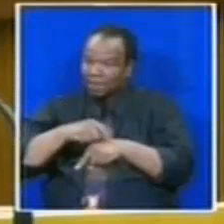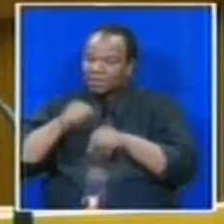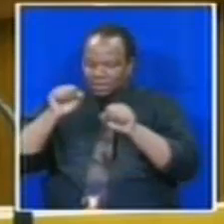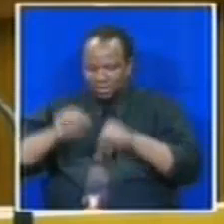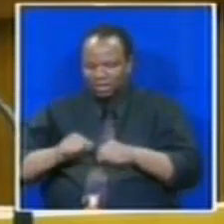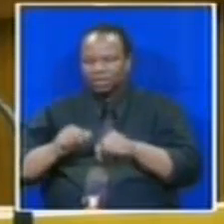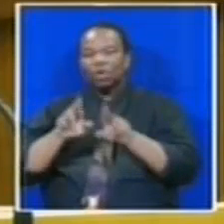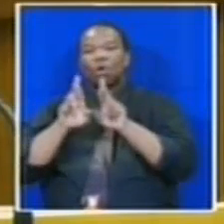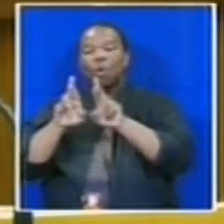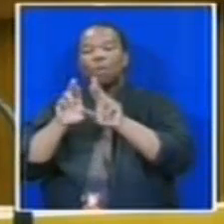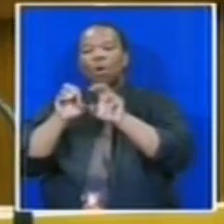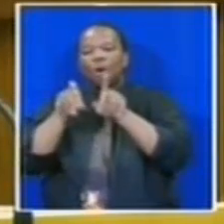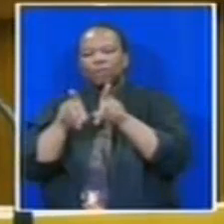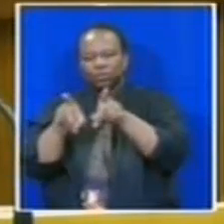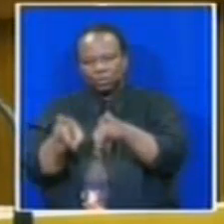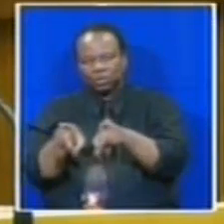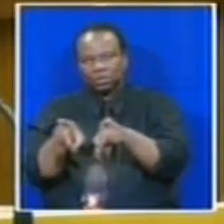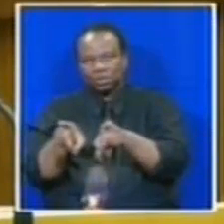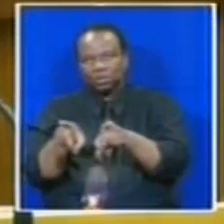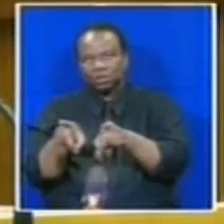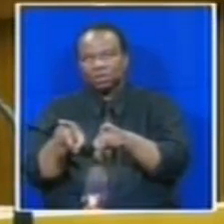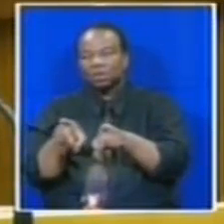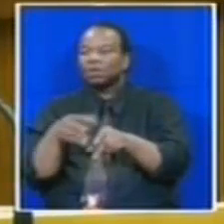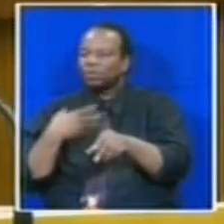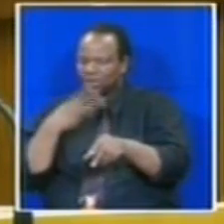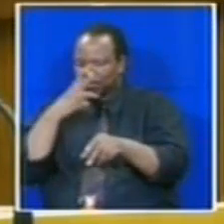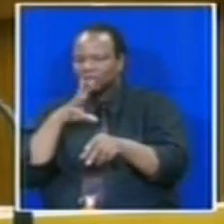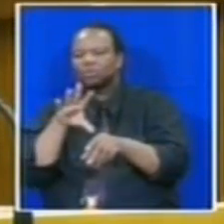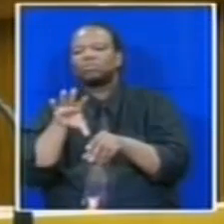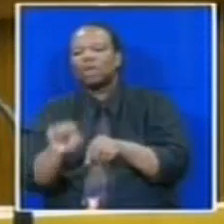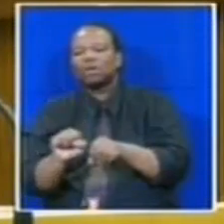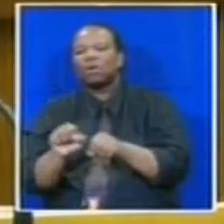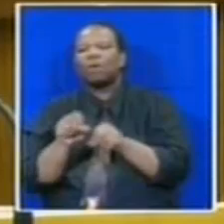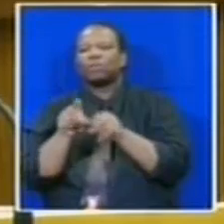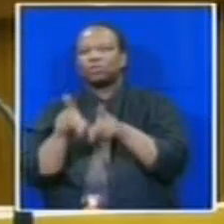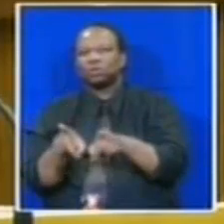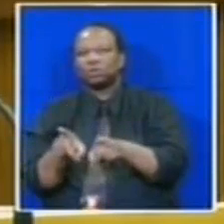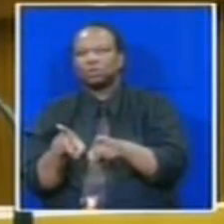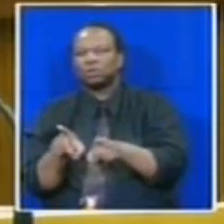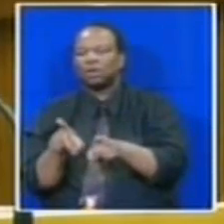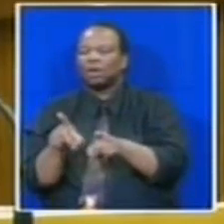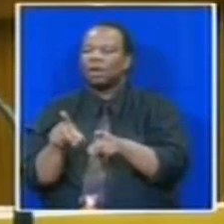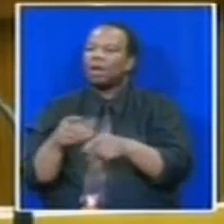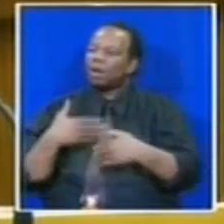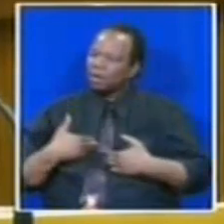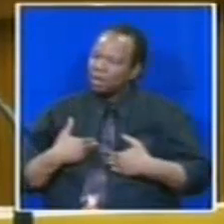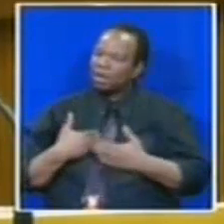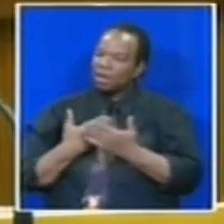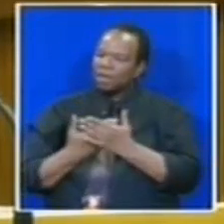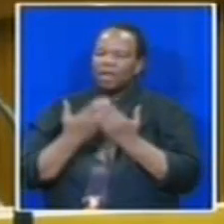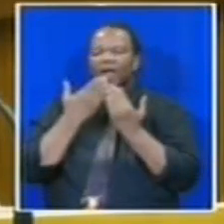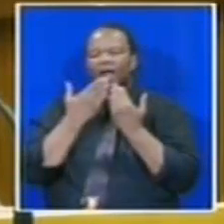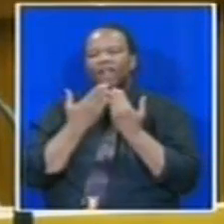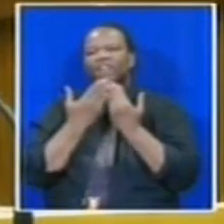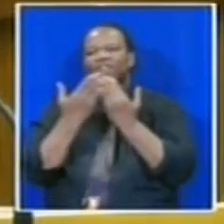and of opportunity that we could seize if we choose to. Allow me to thank the following for their